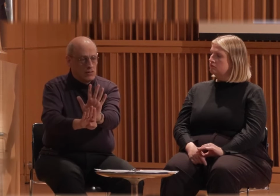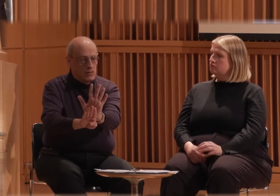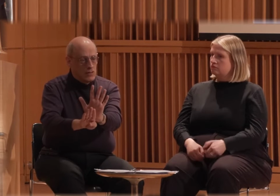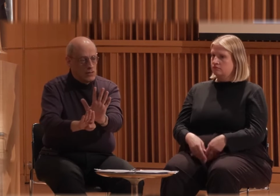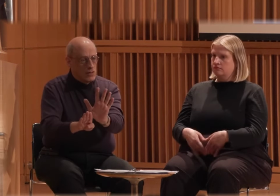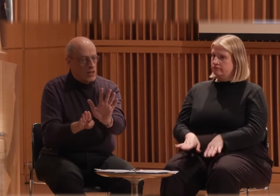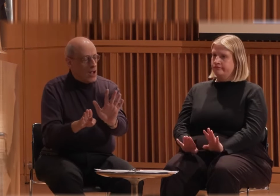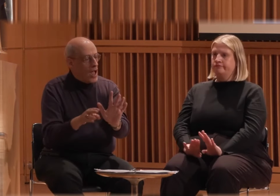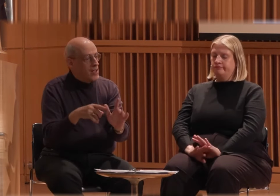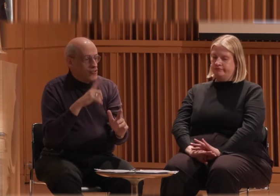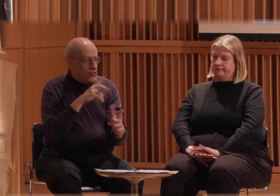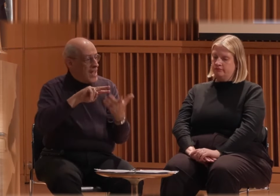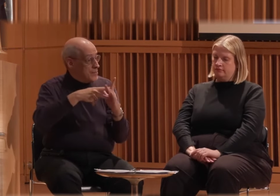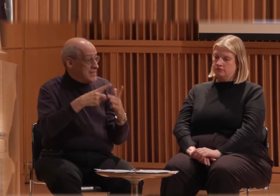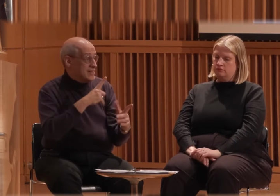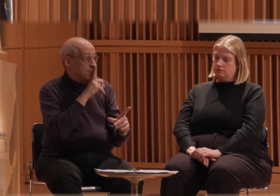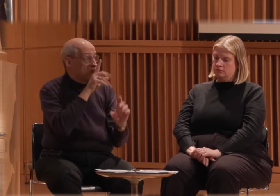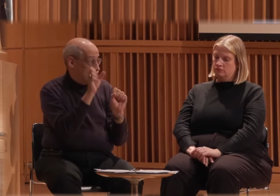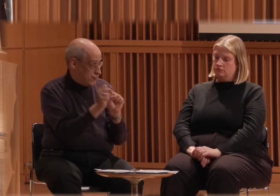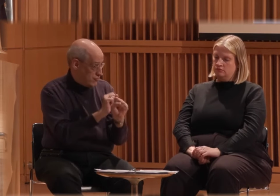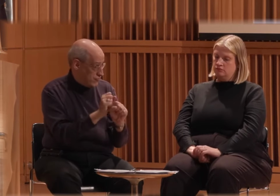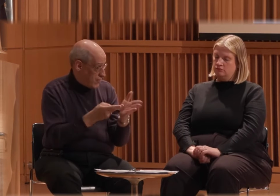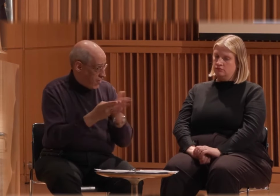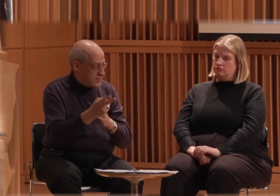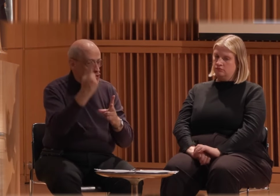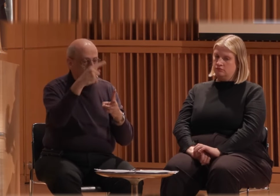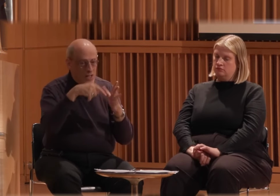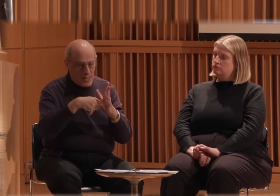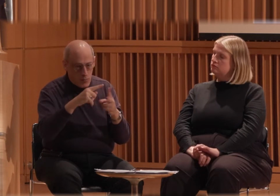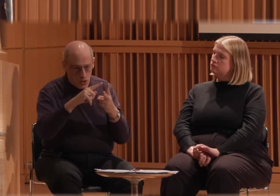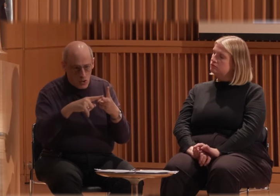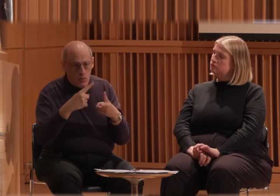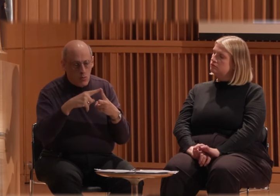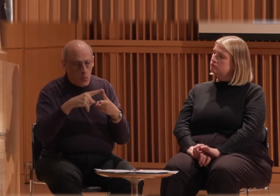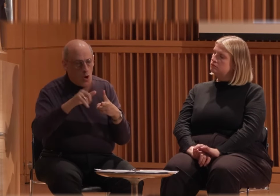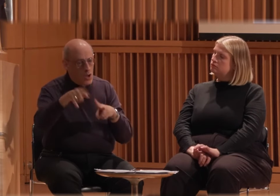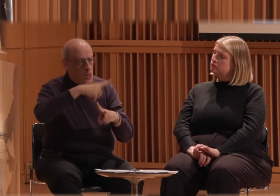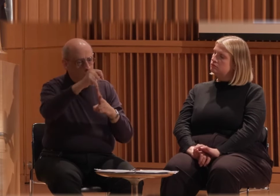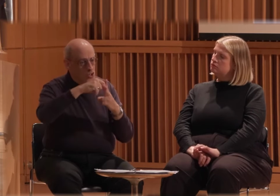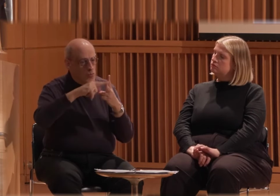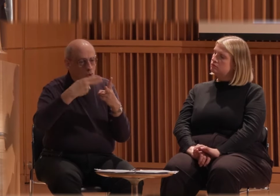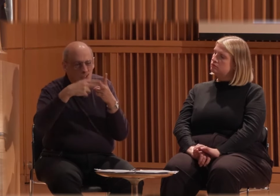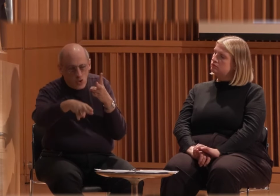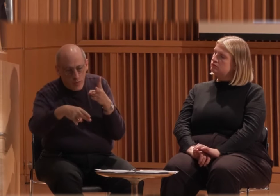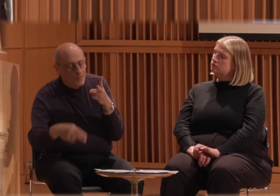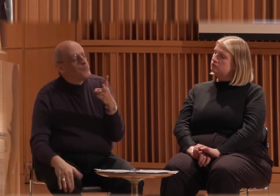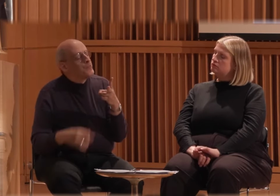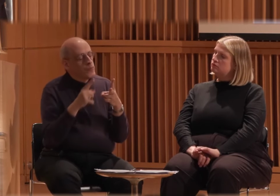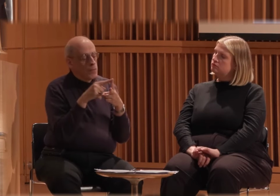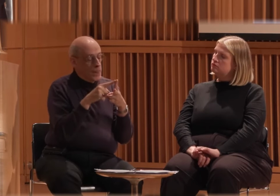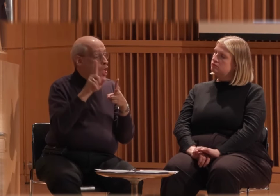Victories, I mean this seriously too. I mean, I'll take two examples, one that's a little more long-term and one that's a little more short-term.